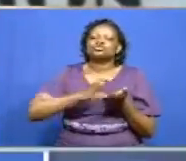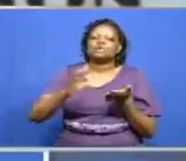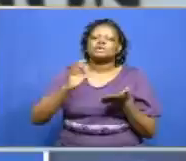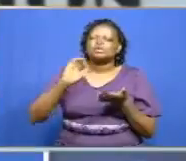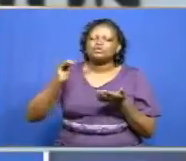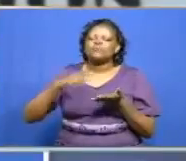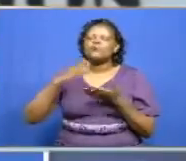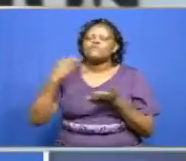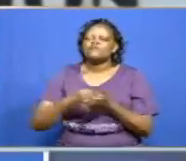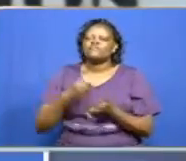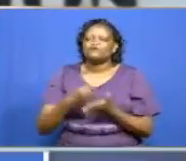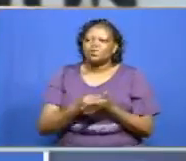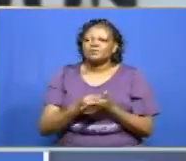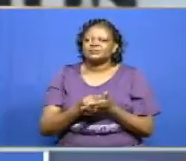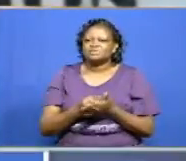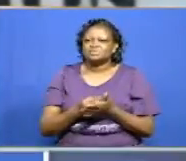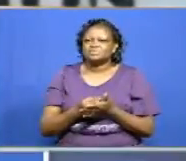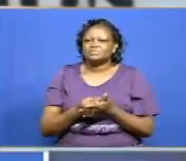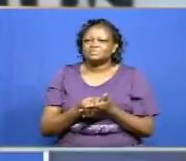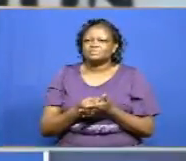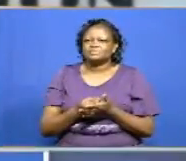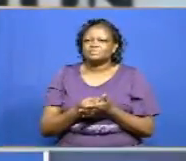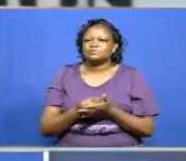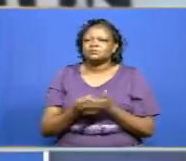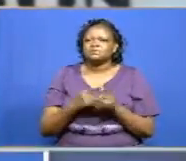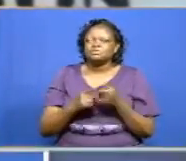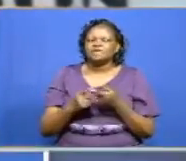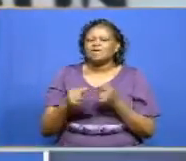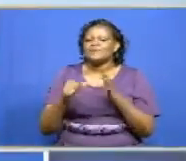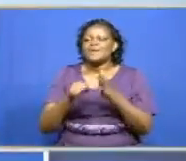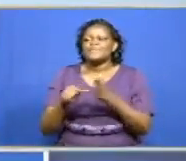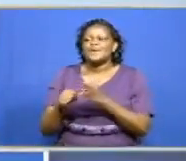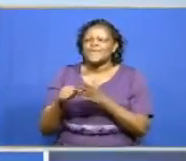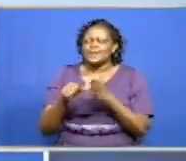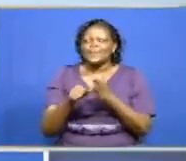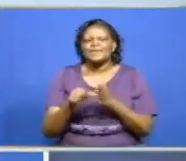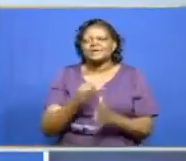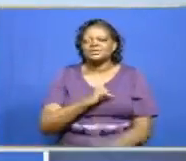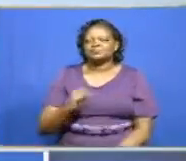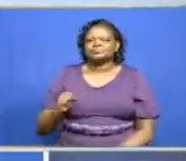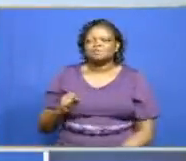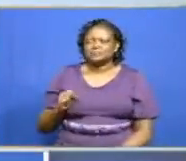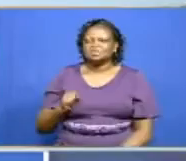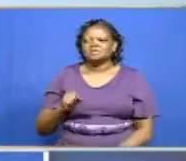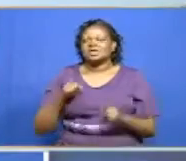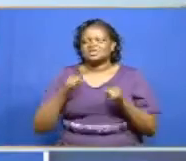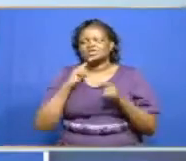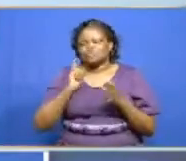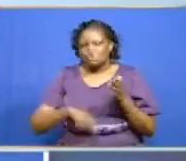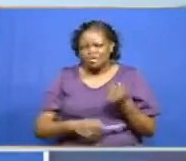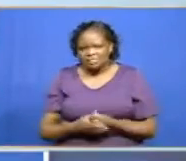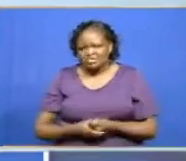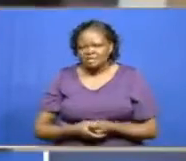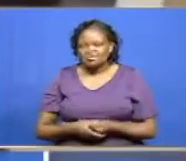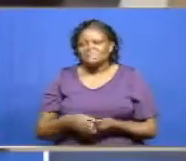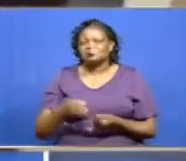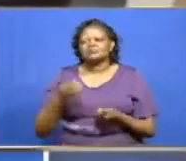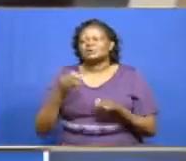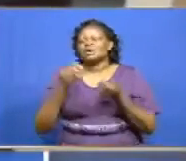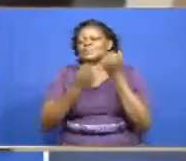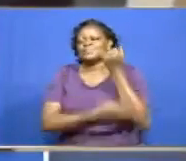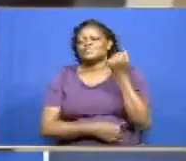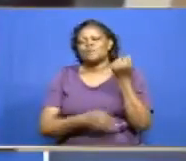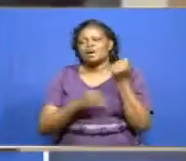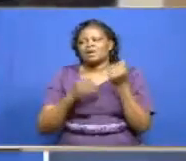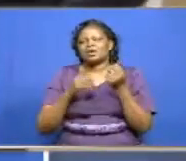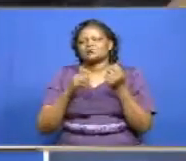of less populous counties elicited sharp division in the Senate, with critics saying it took funds away from poor regions